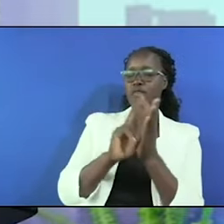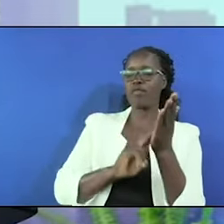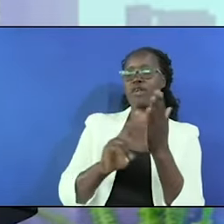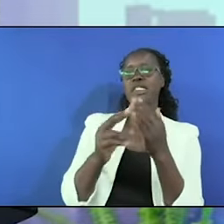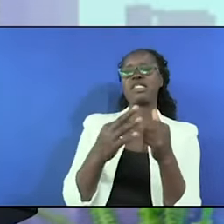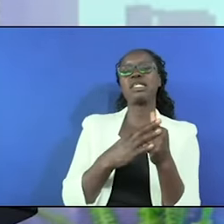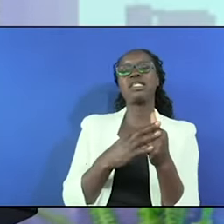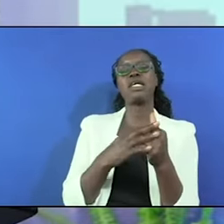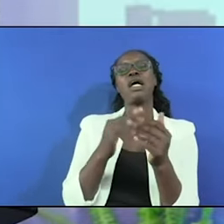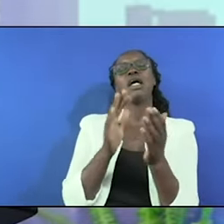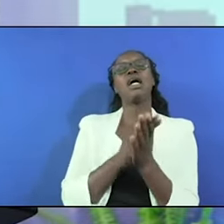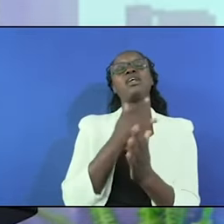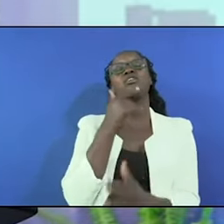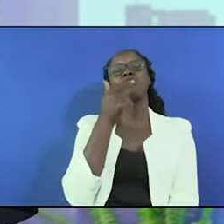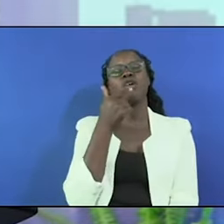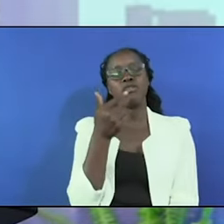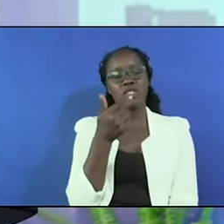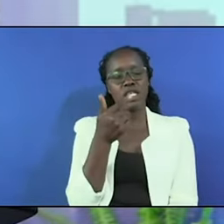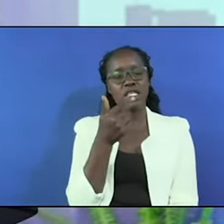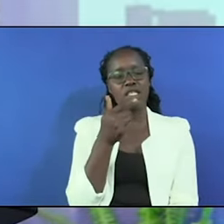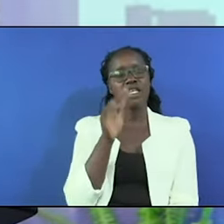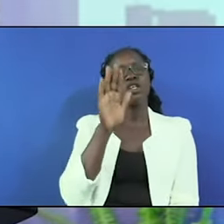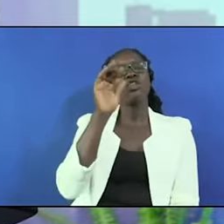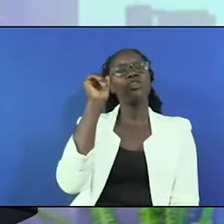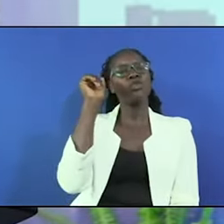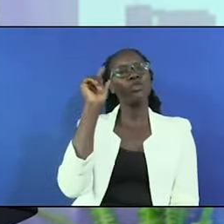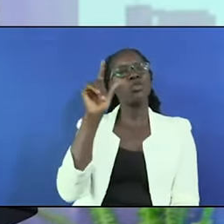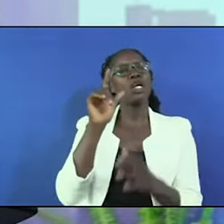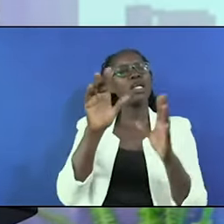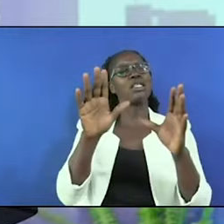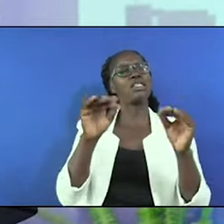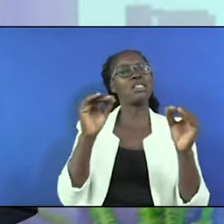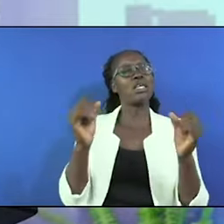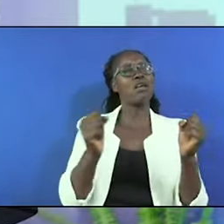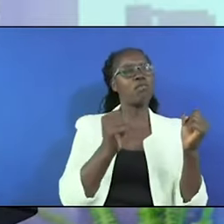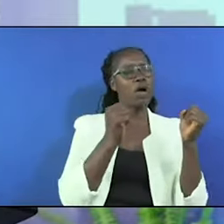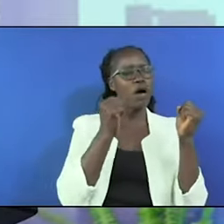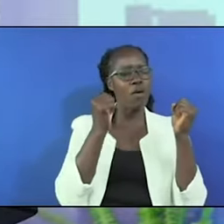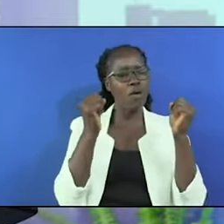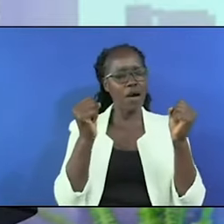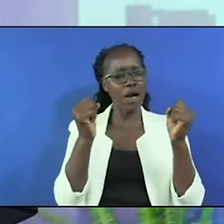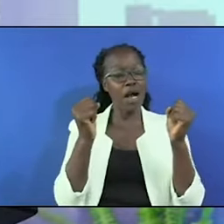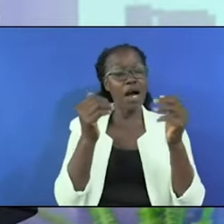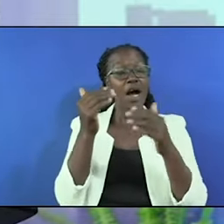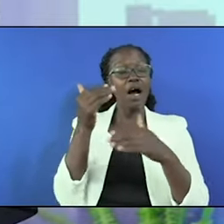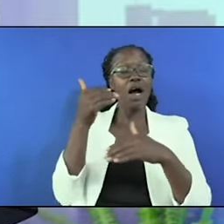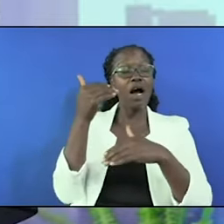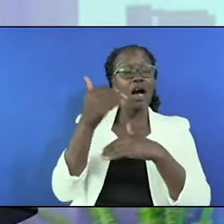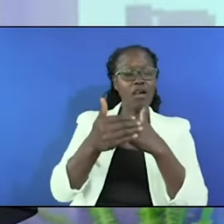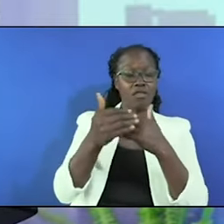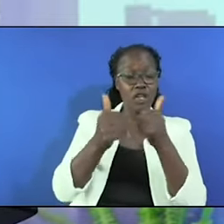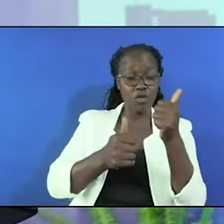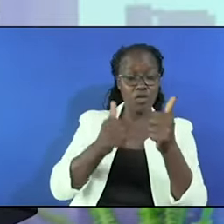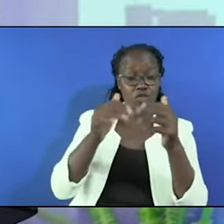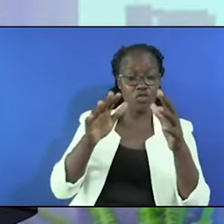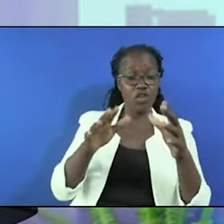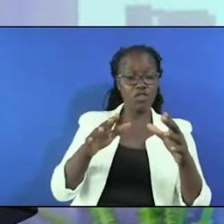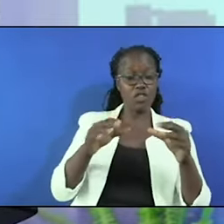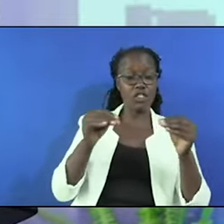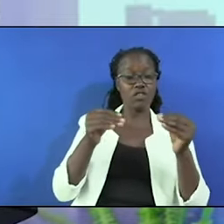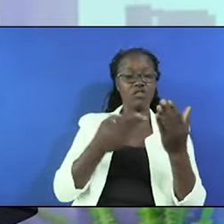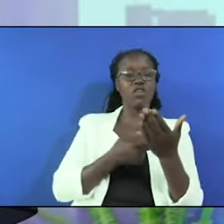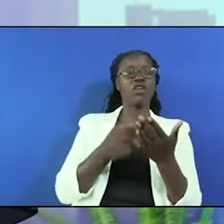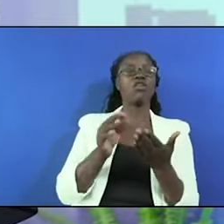number 8. And you have said, you shall receive power after which you have received the